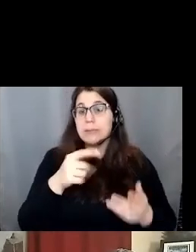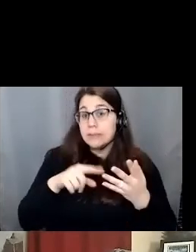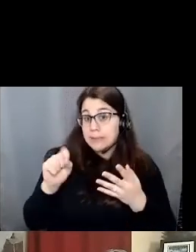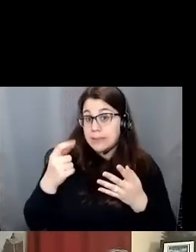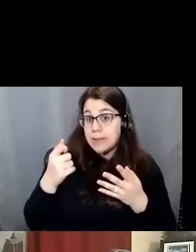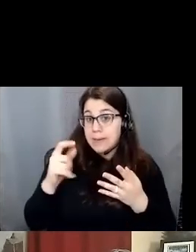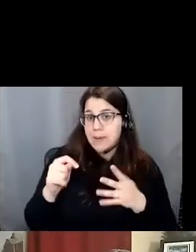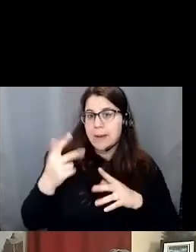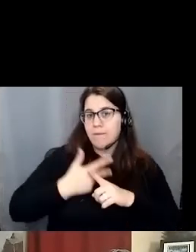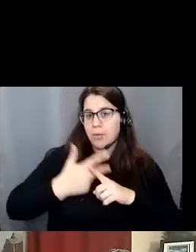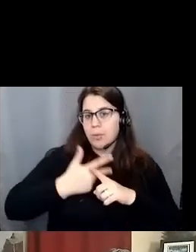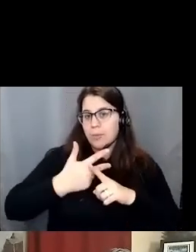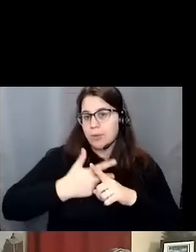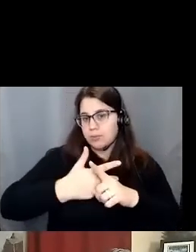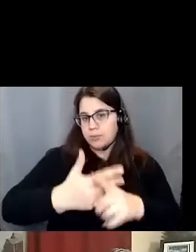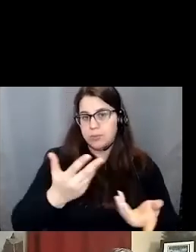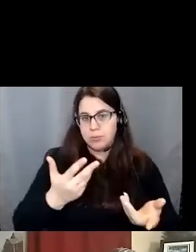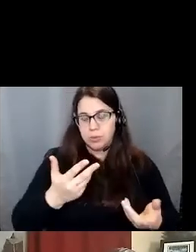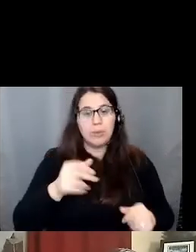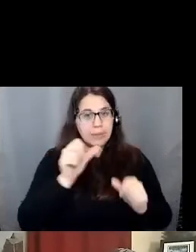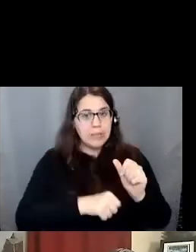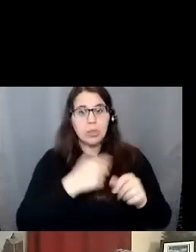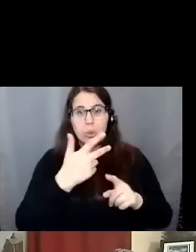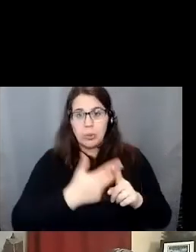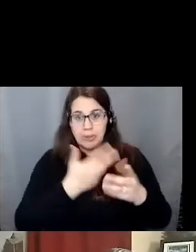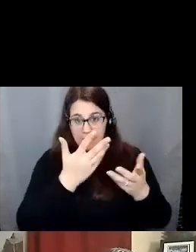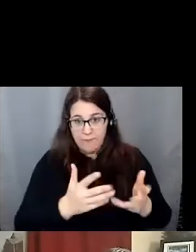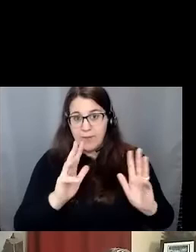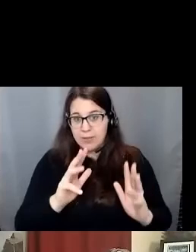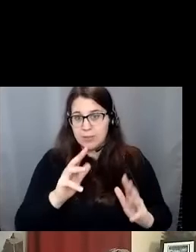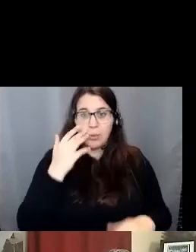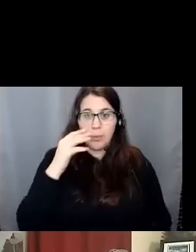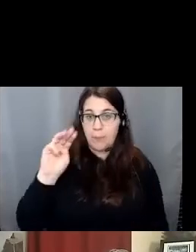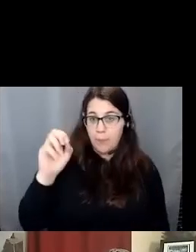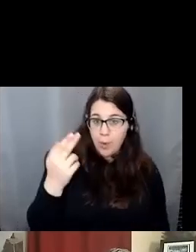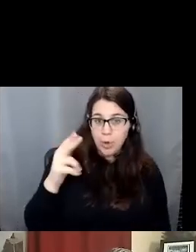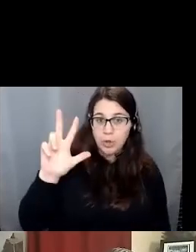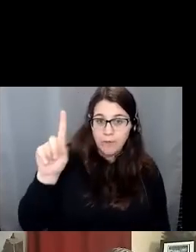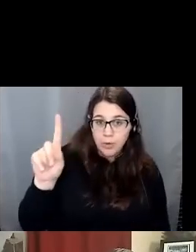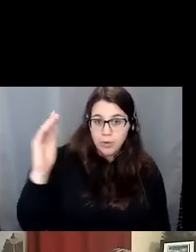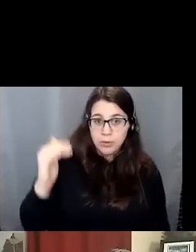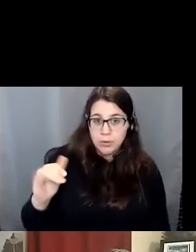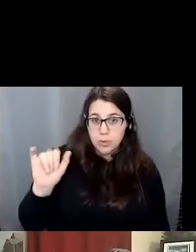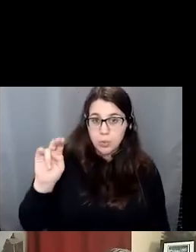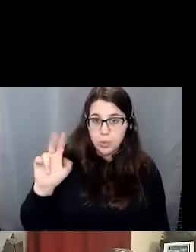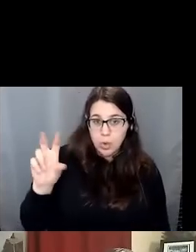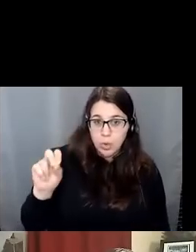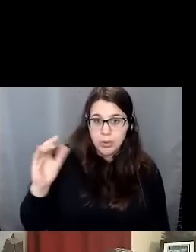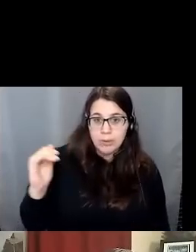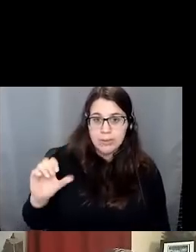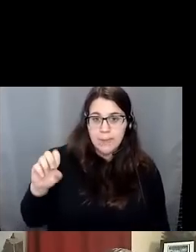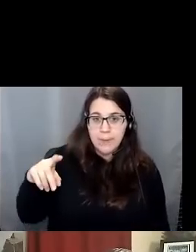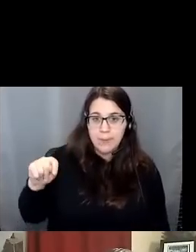So about 10 business days after the end of each quarter, that would be March 31st, June 30th, September 30th,